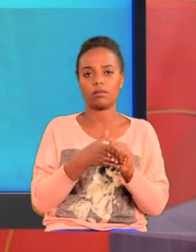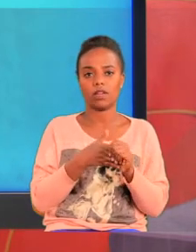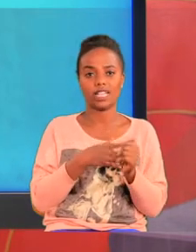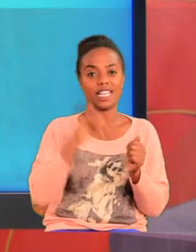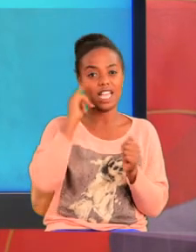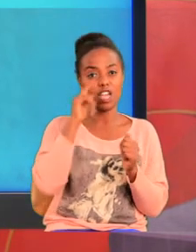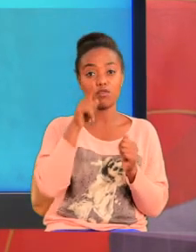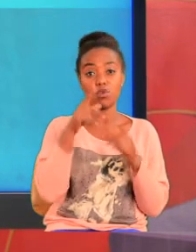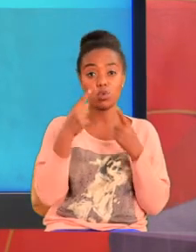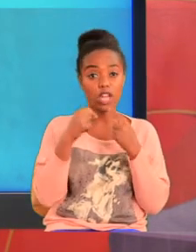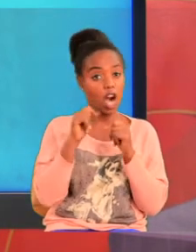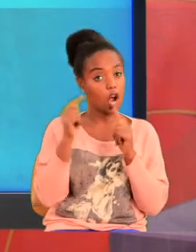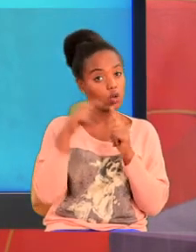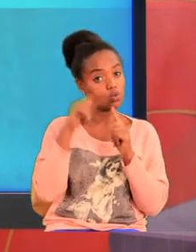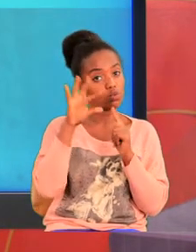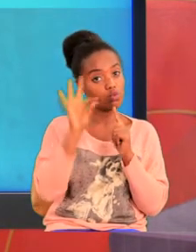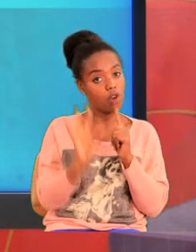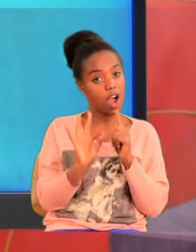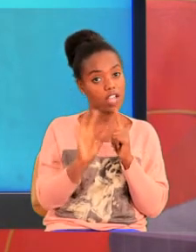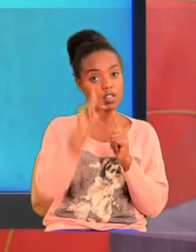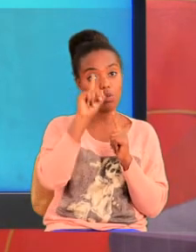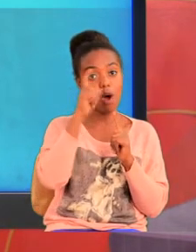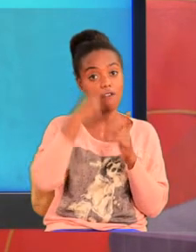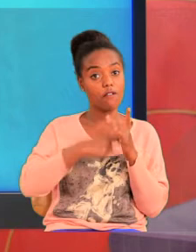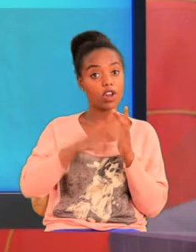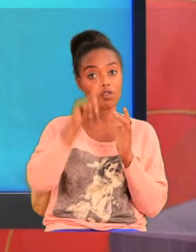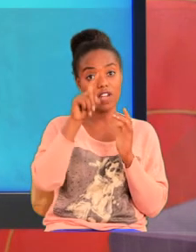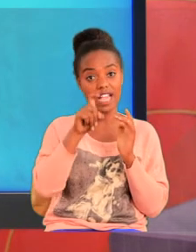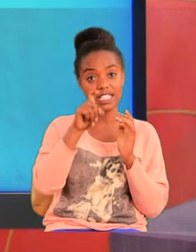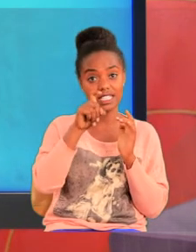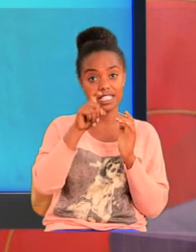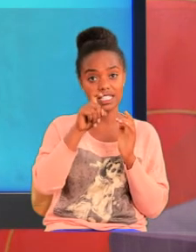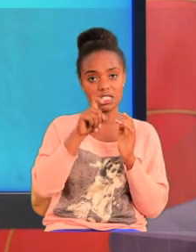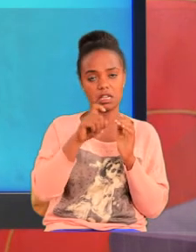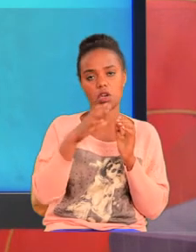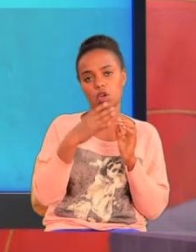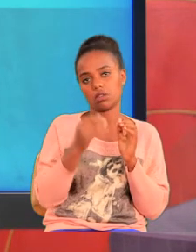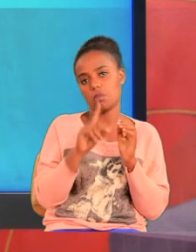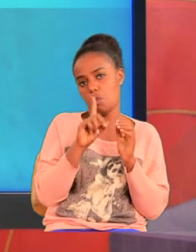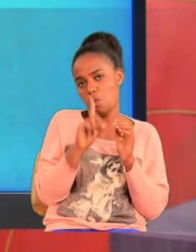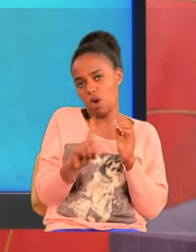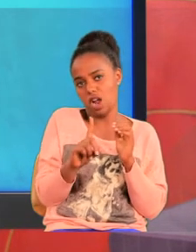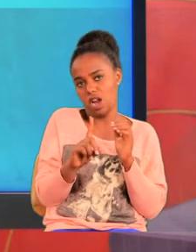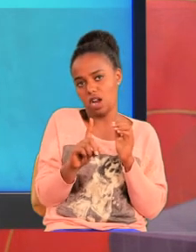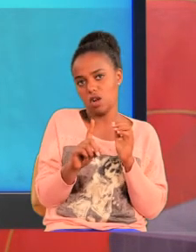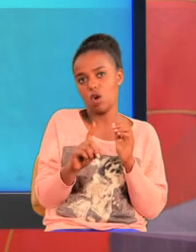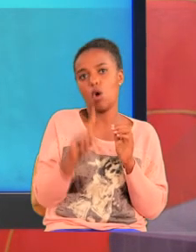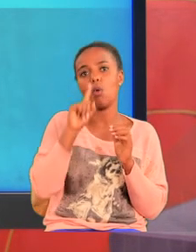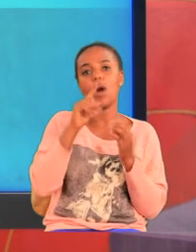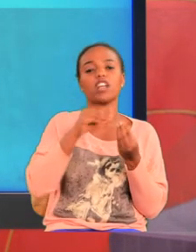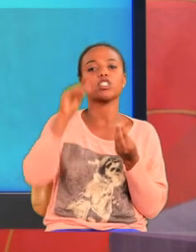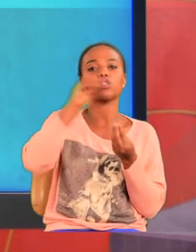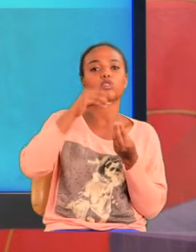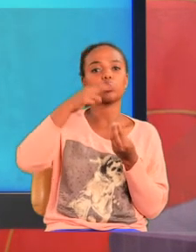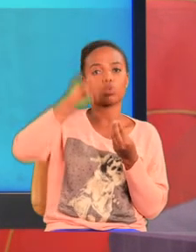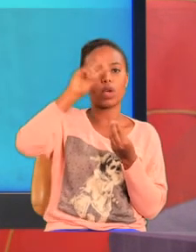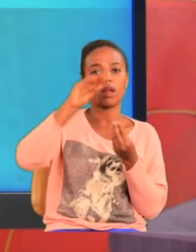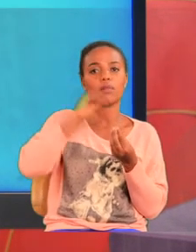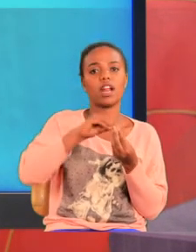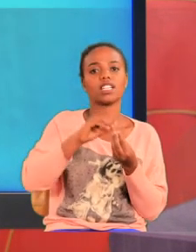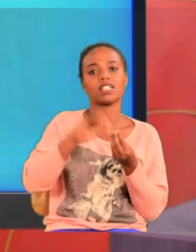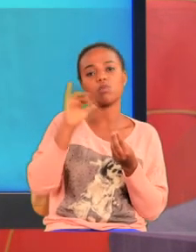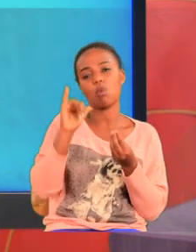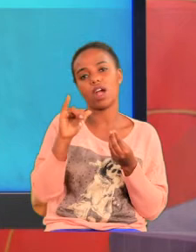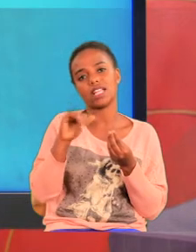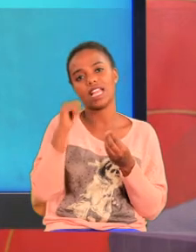If you try to find one value of x, for example, let's take 1, 1 squared plus, take any other